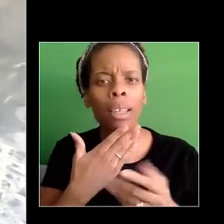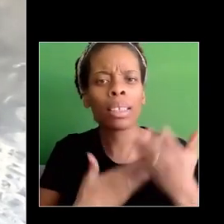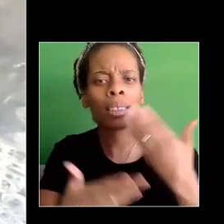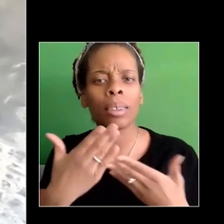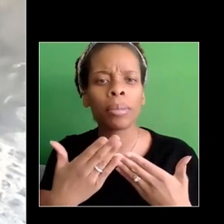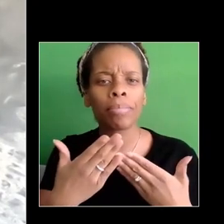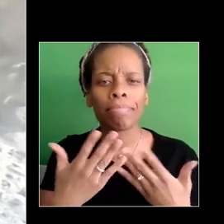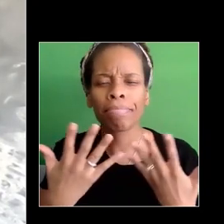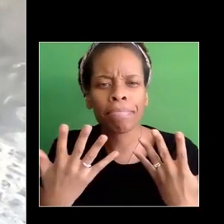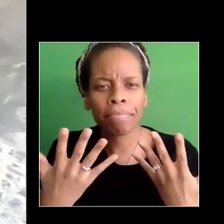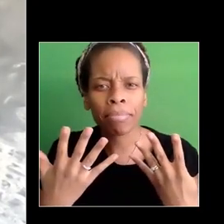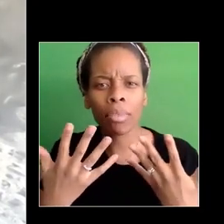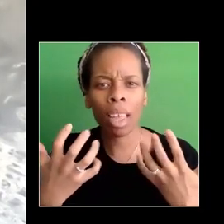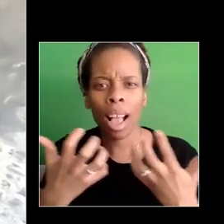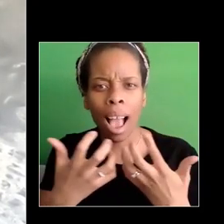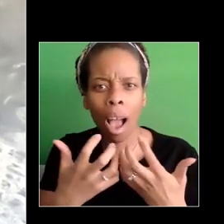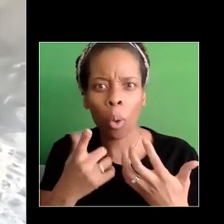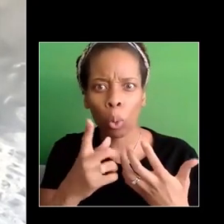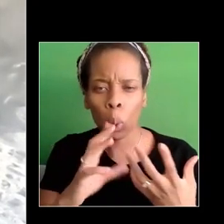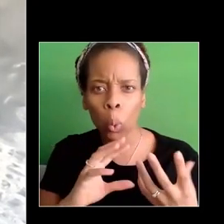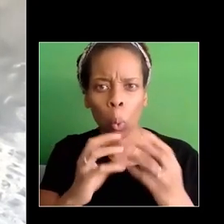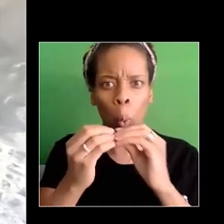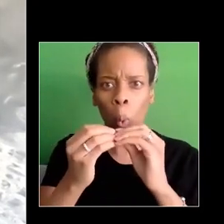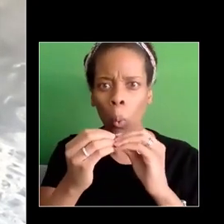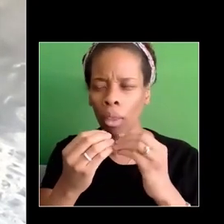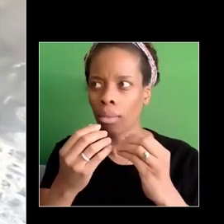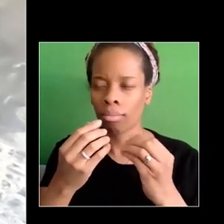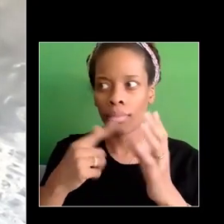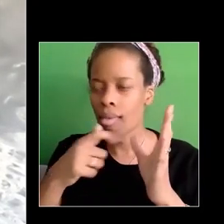to make work right now at this very moment in history?